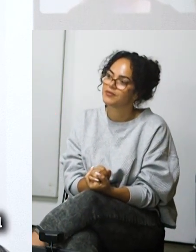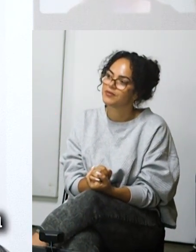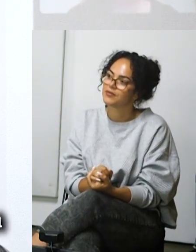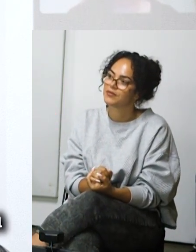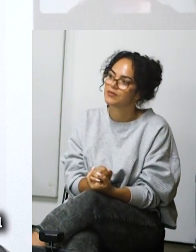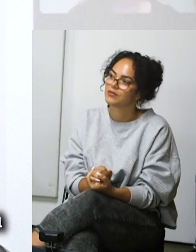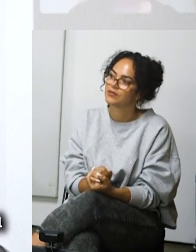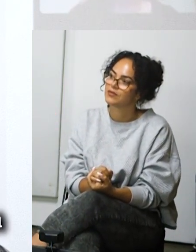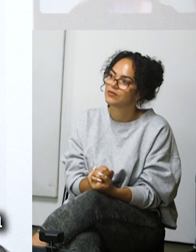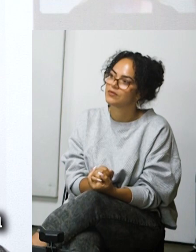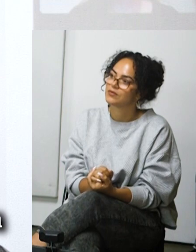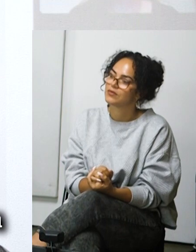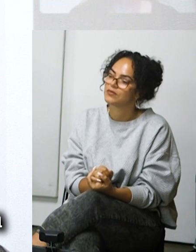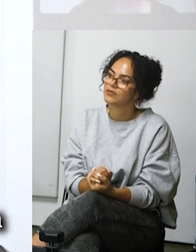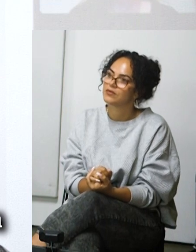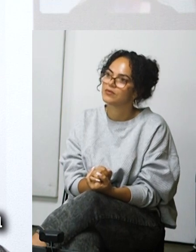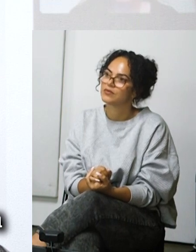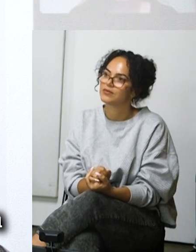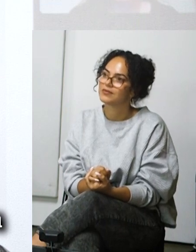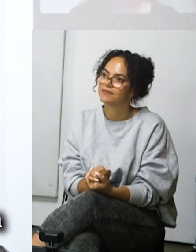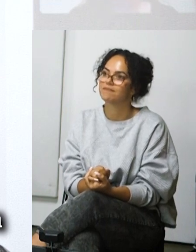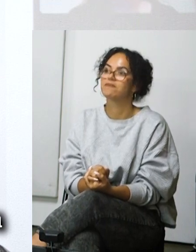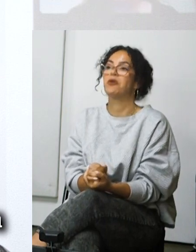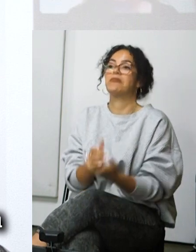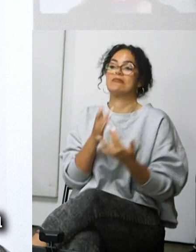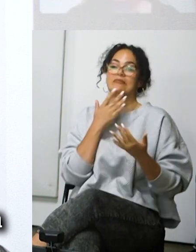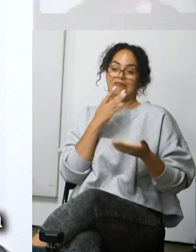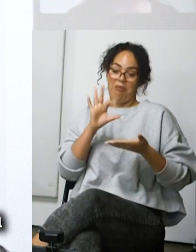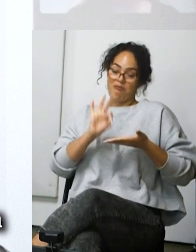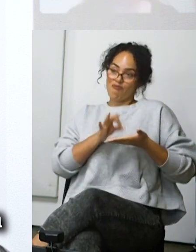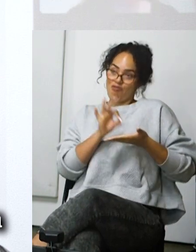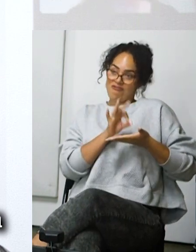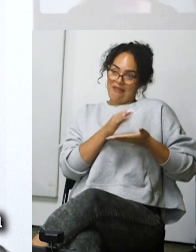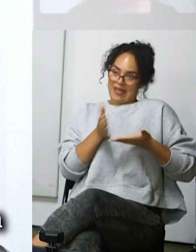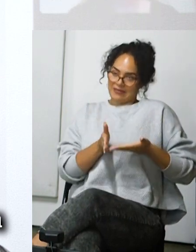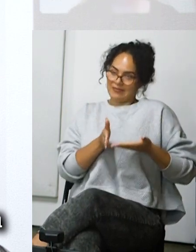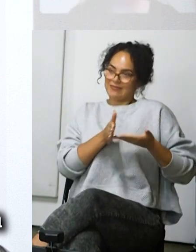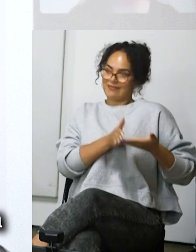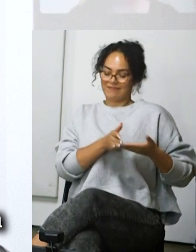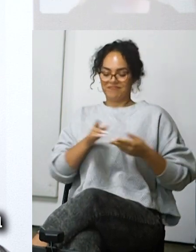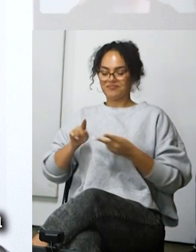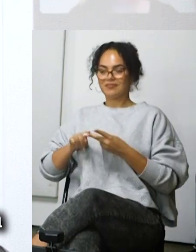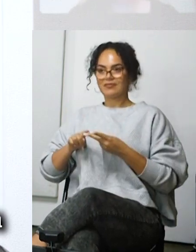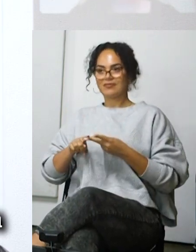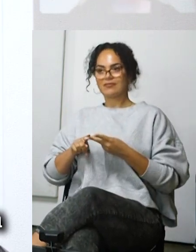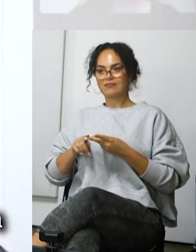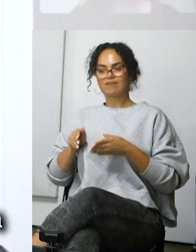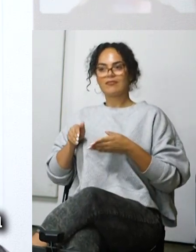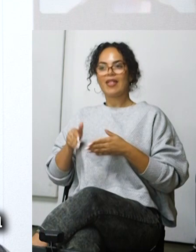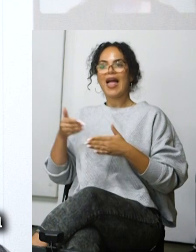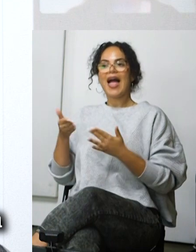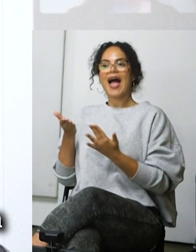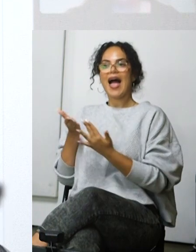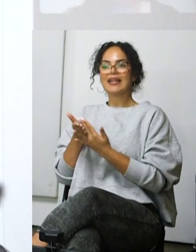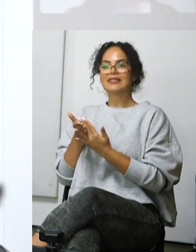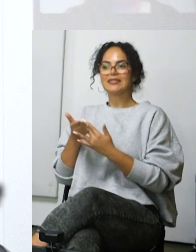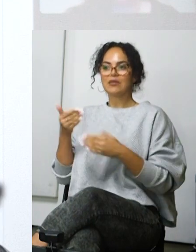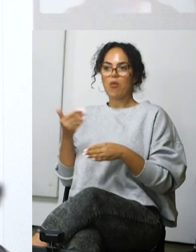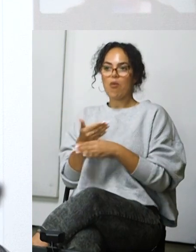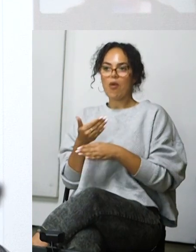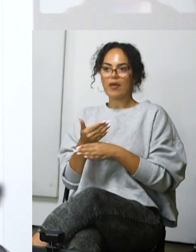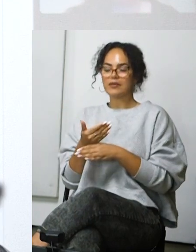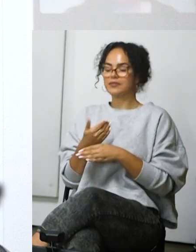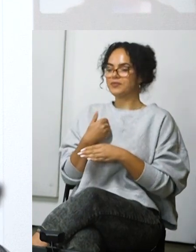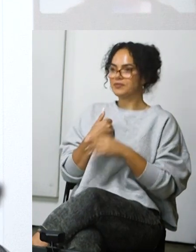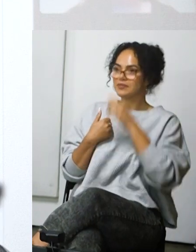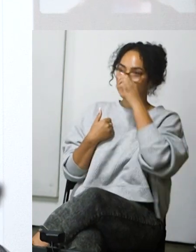So alongside my embroidery practice, I do access work. So I run Nook Collective,